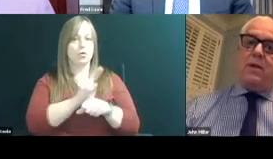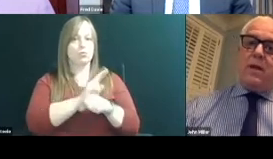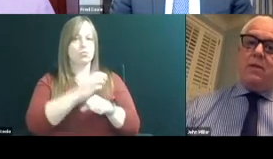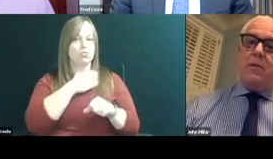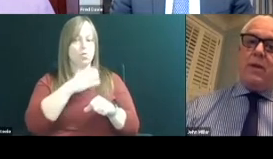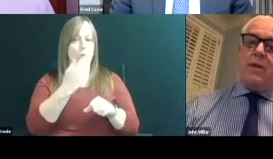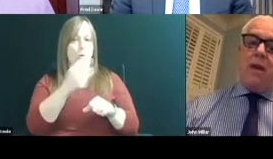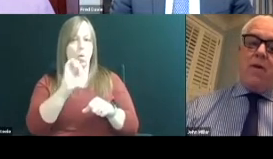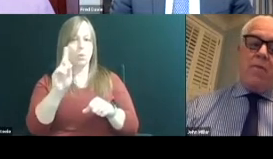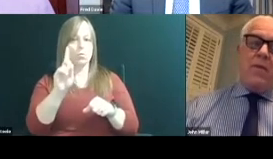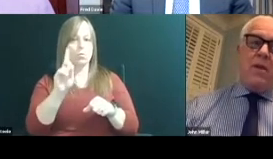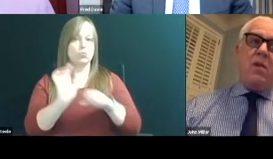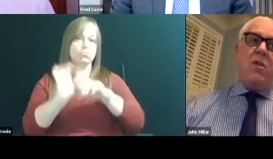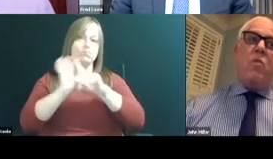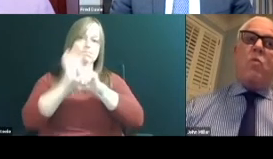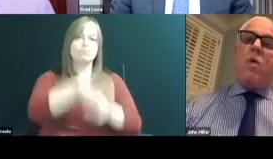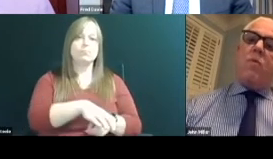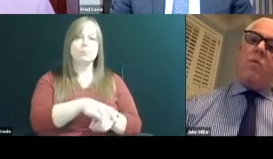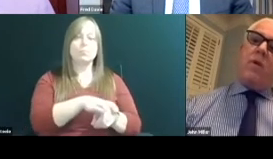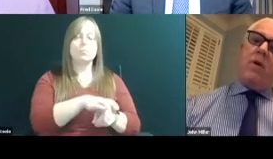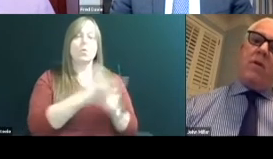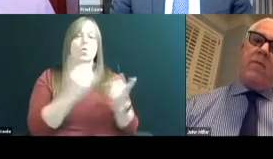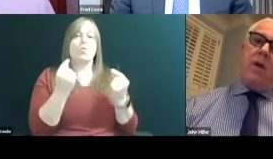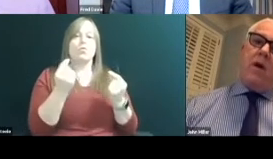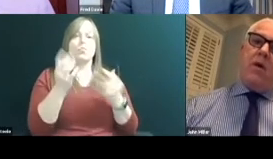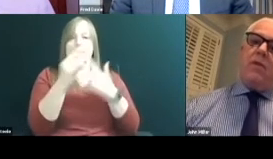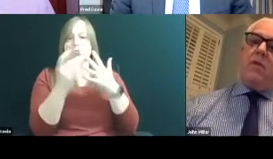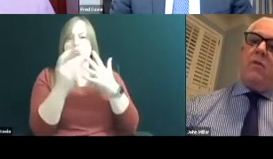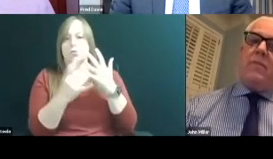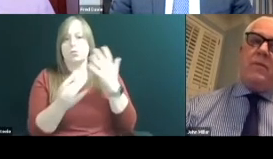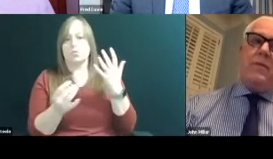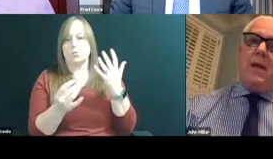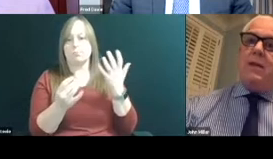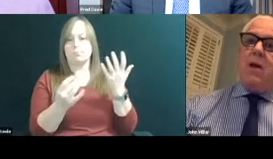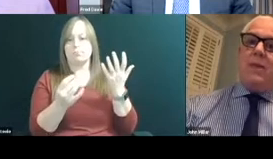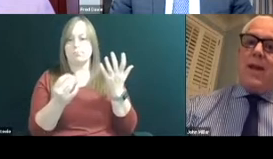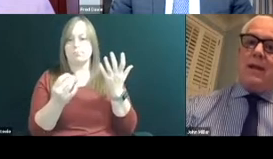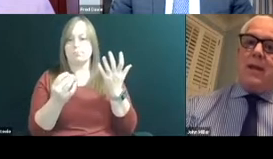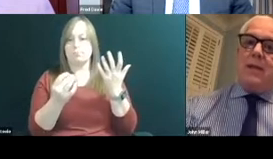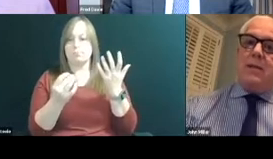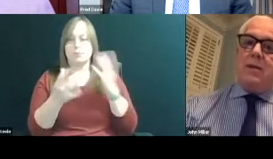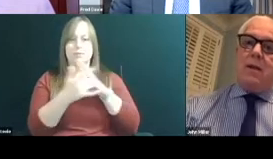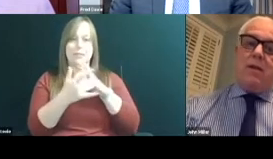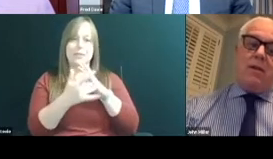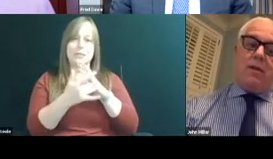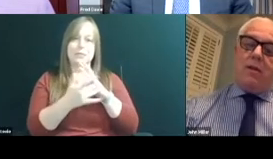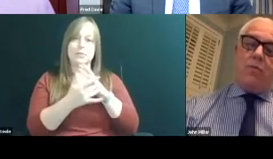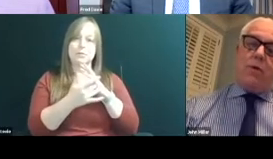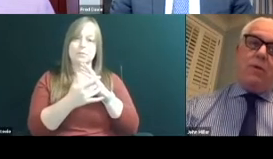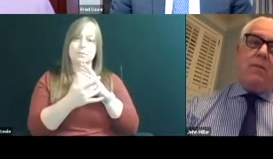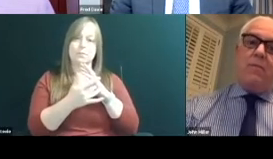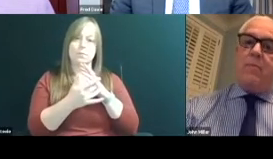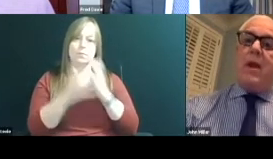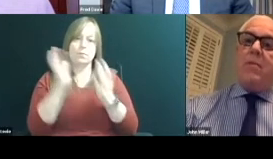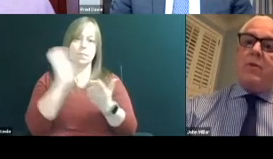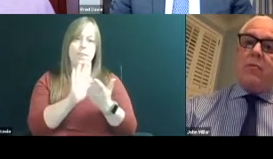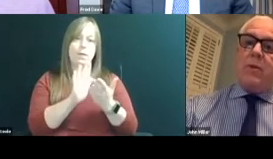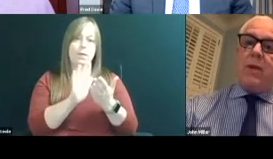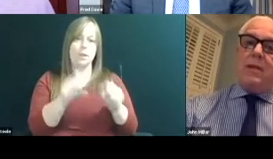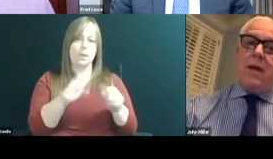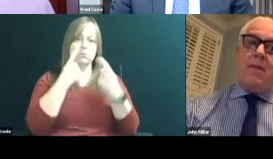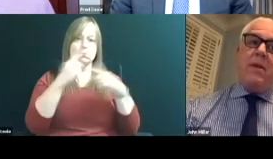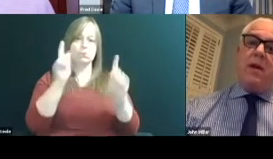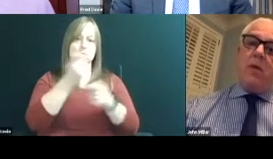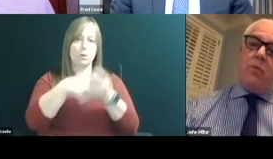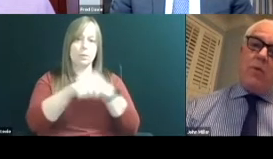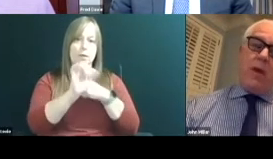chokehold to take somebody down, what were other takedown techniques that would be able to